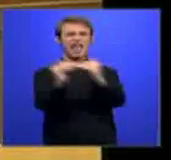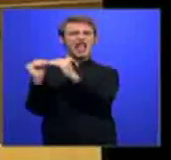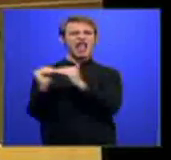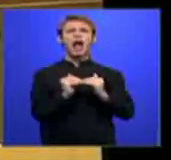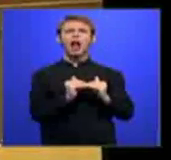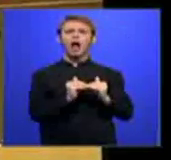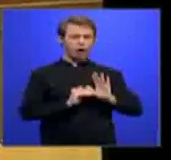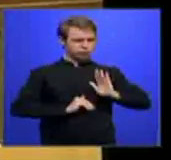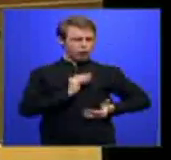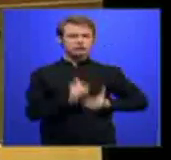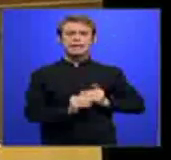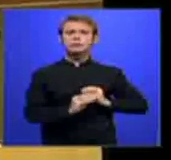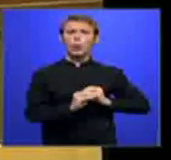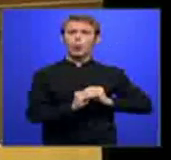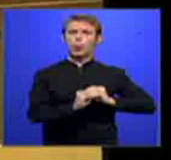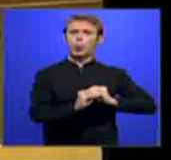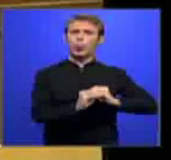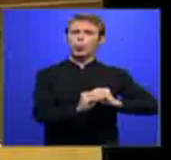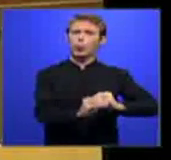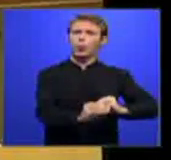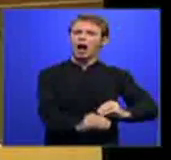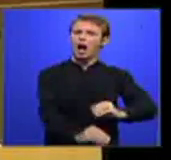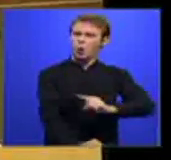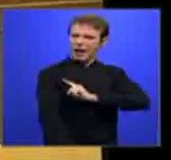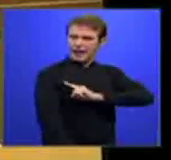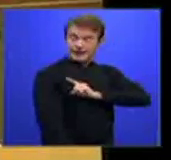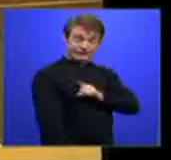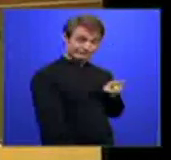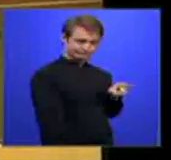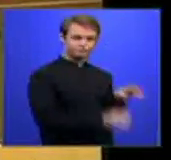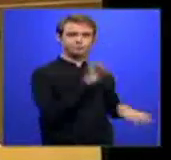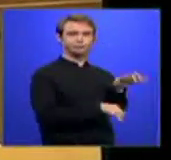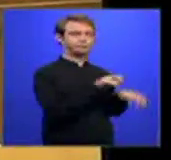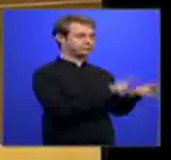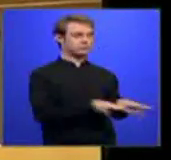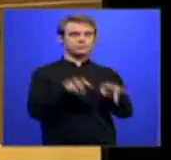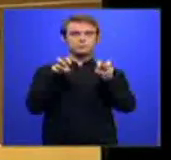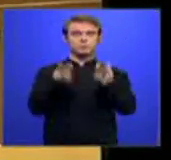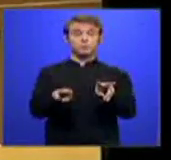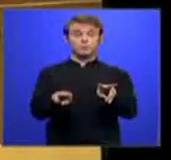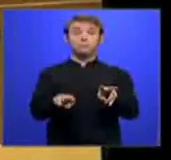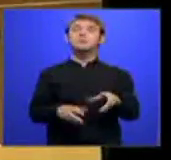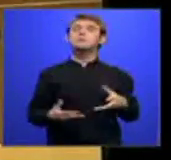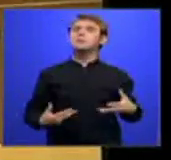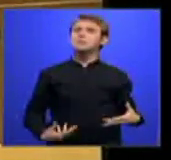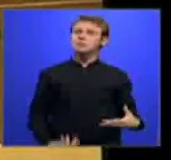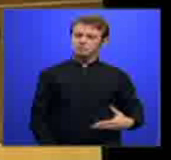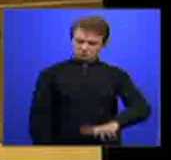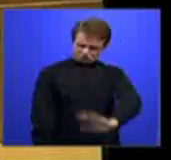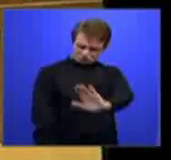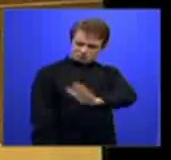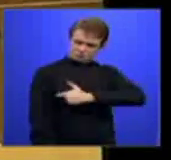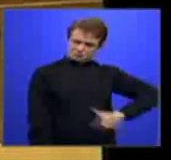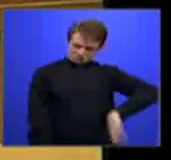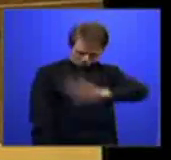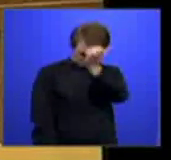him, "Mr. President, as we are commemorating 100 years since the Land Act